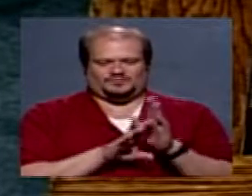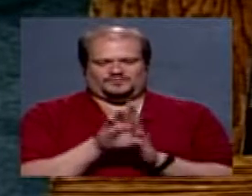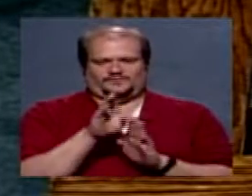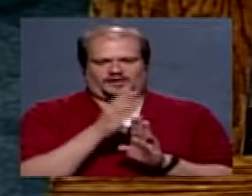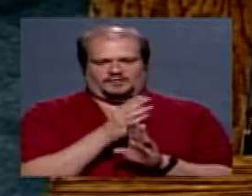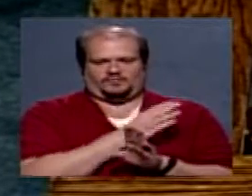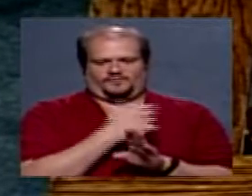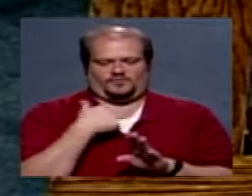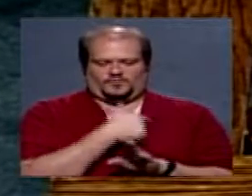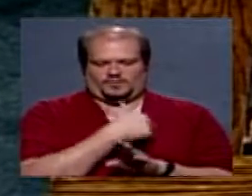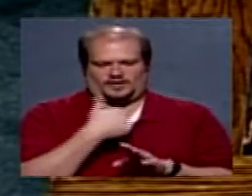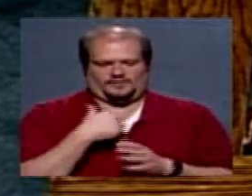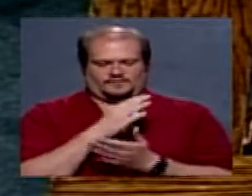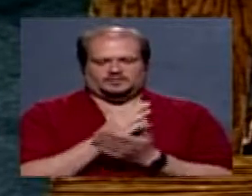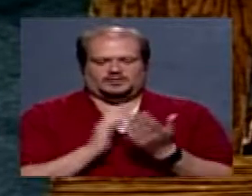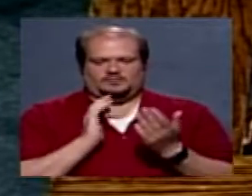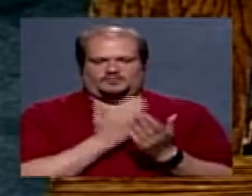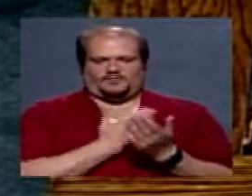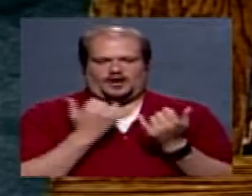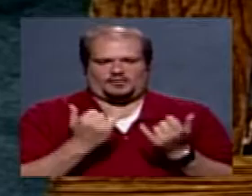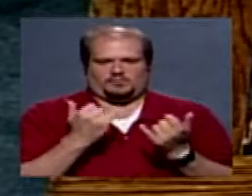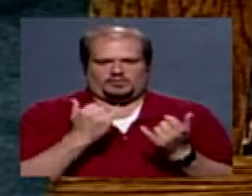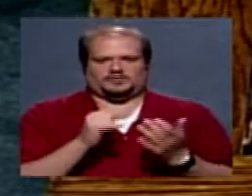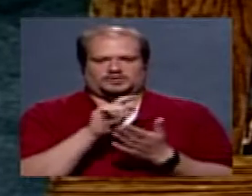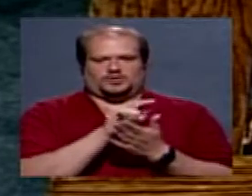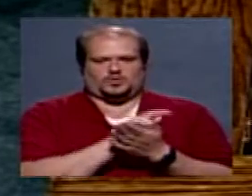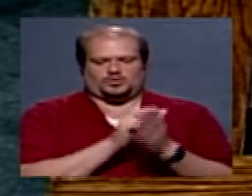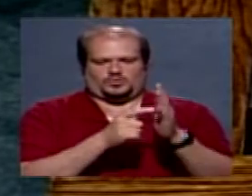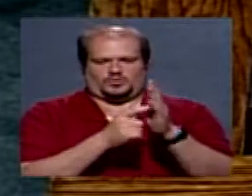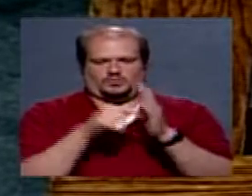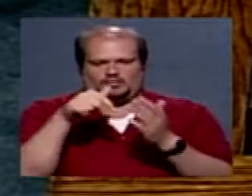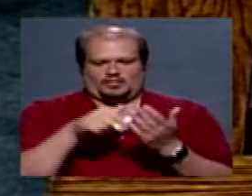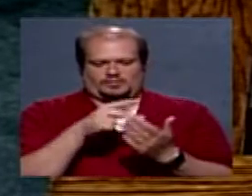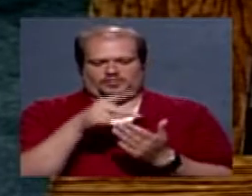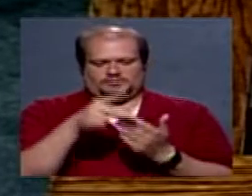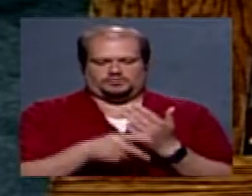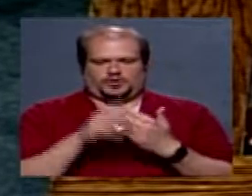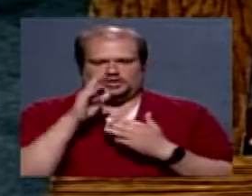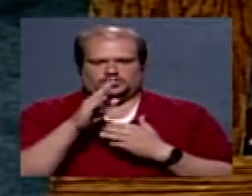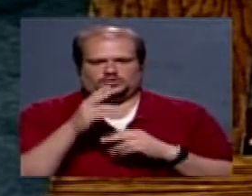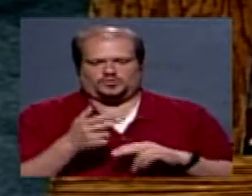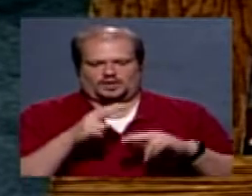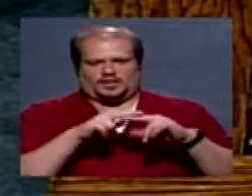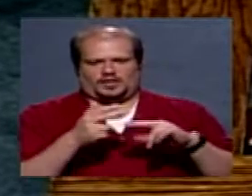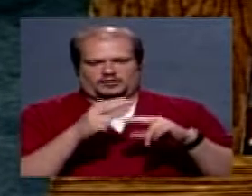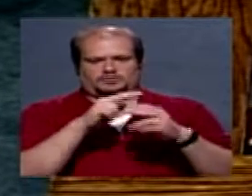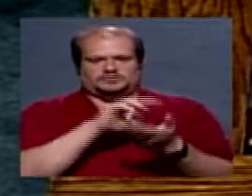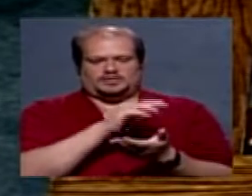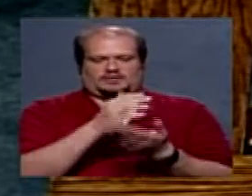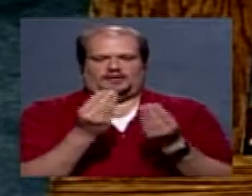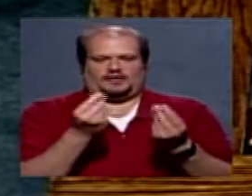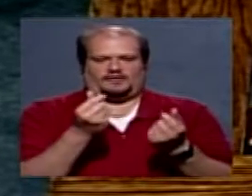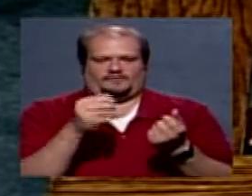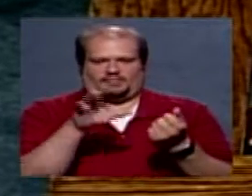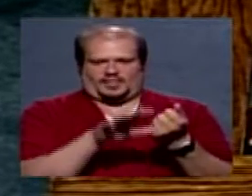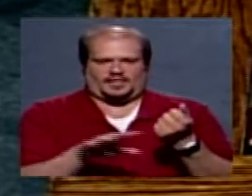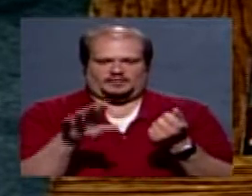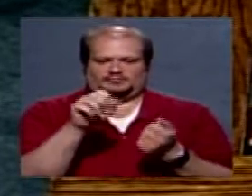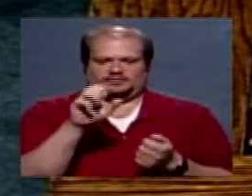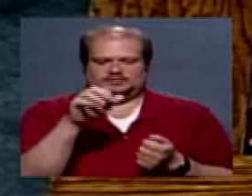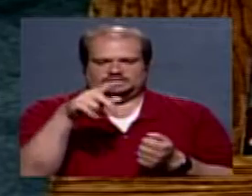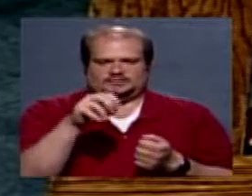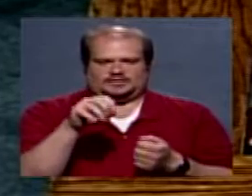before we had some of our present ordinance requirements. This project will increase the amount of landscape area on this property by